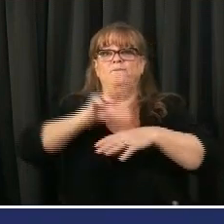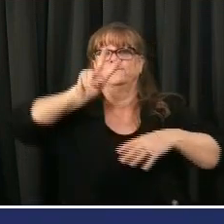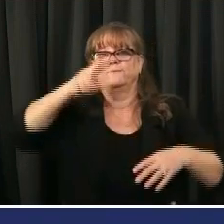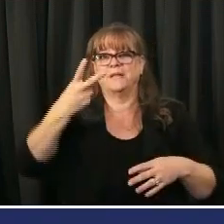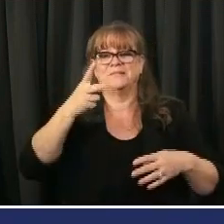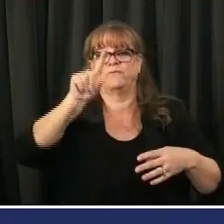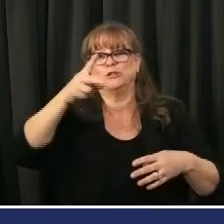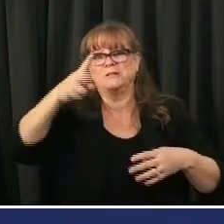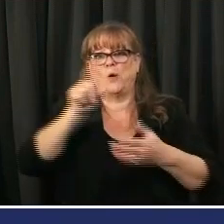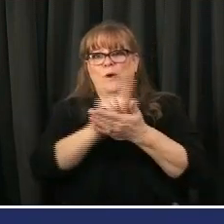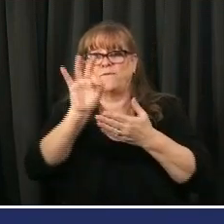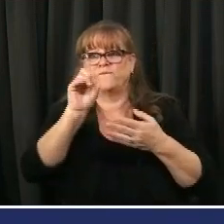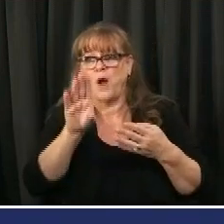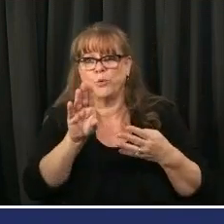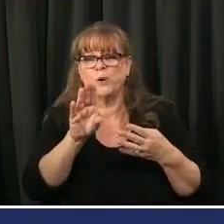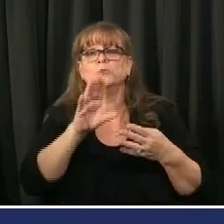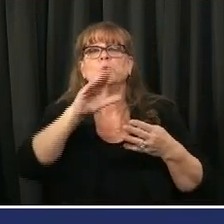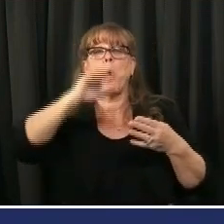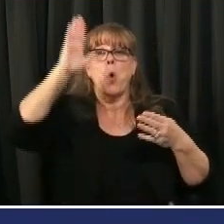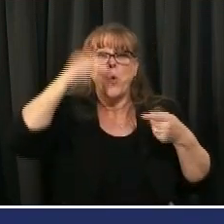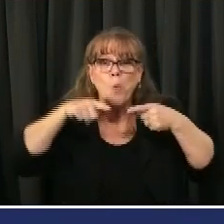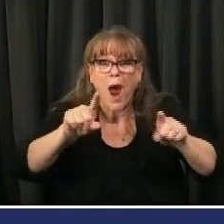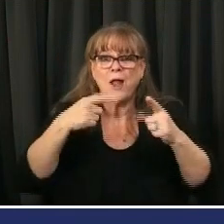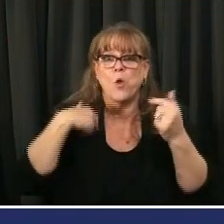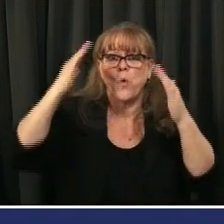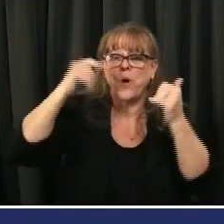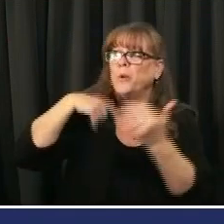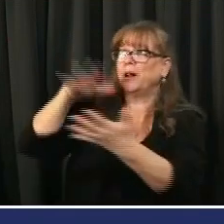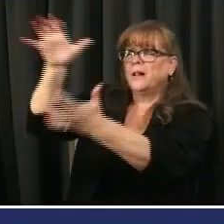approved, with uncertainties, the exact numbers there.